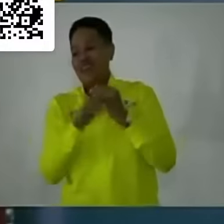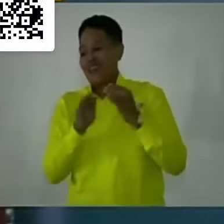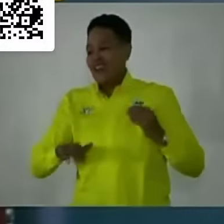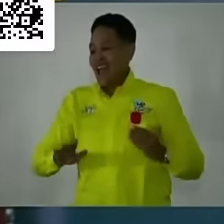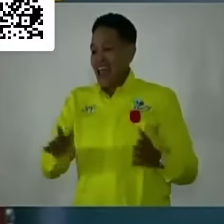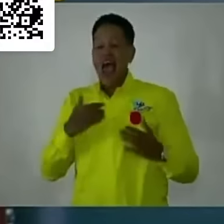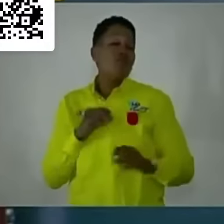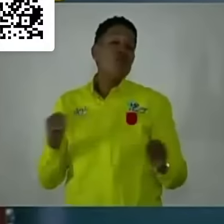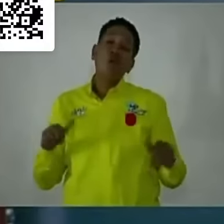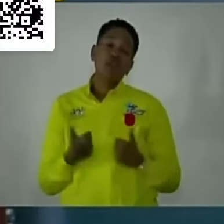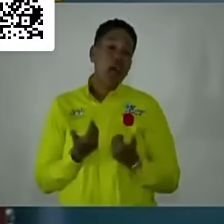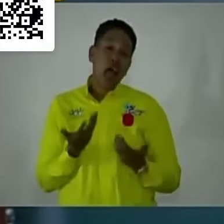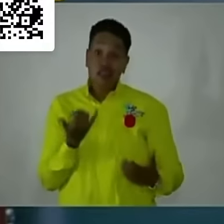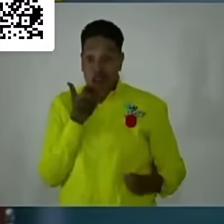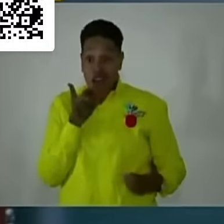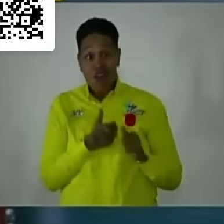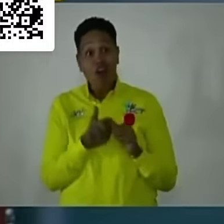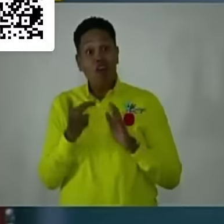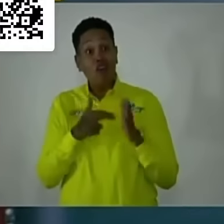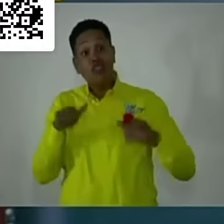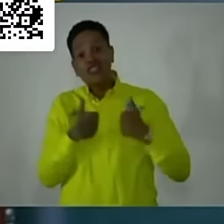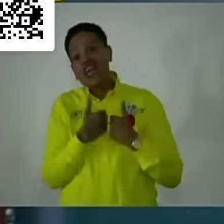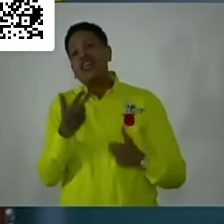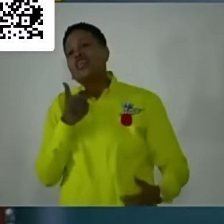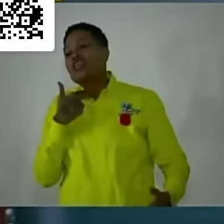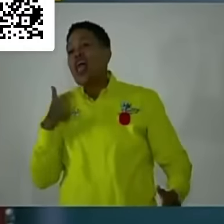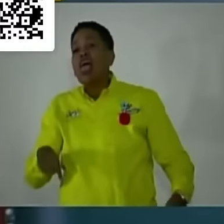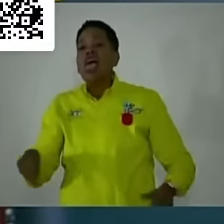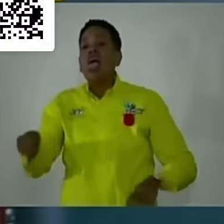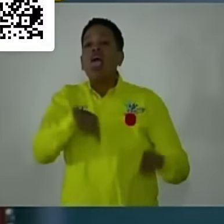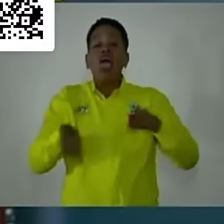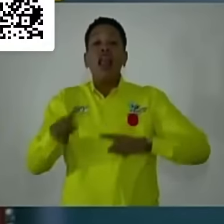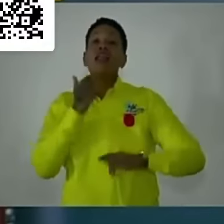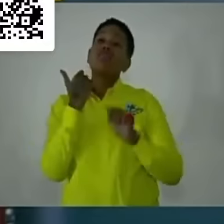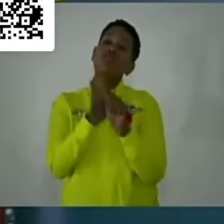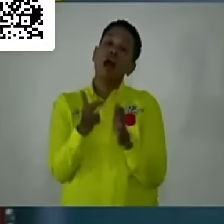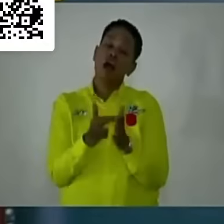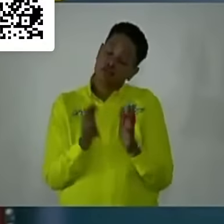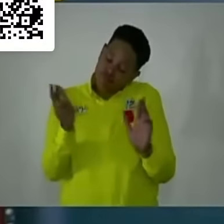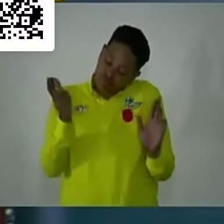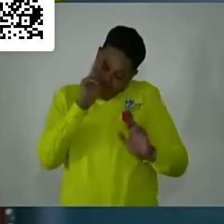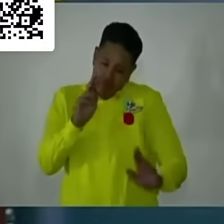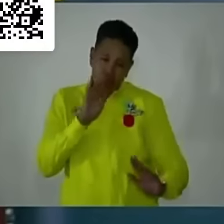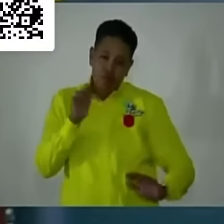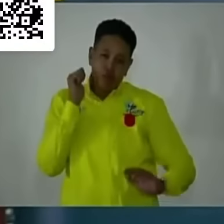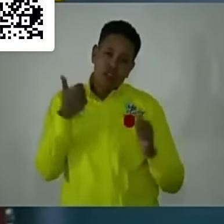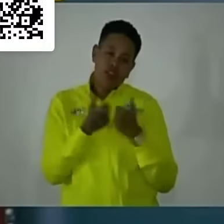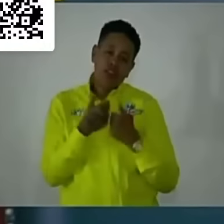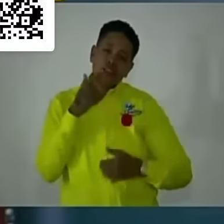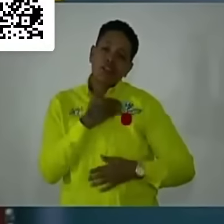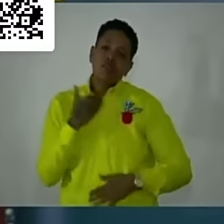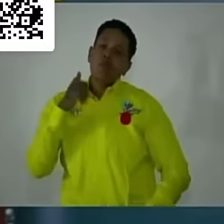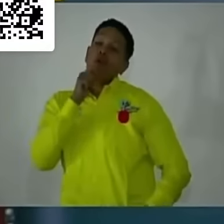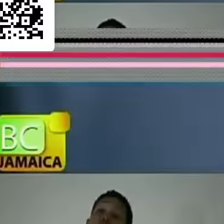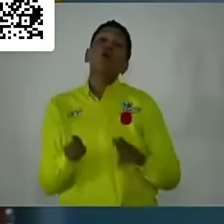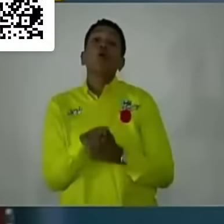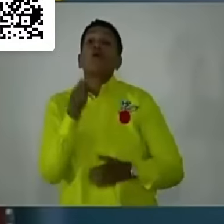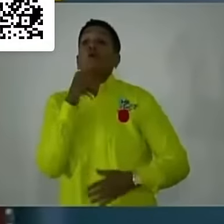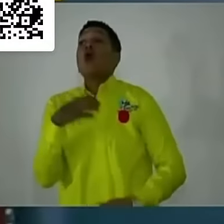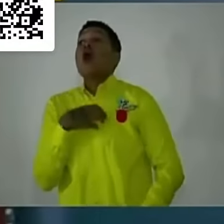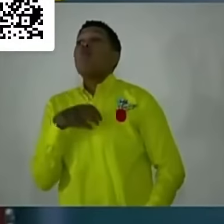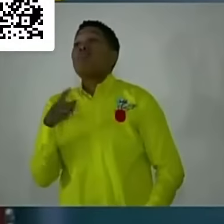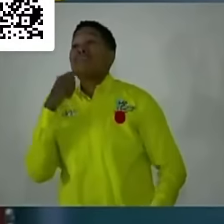have no challenges at all. Respectfully, if you follow the rules. And so members who complain